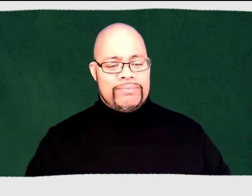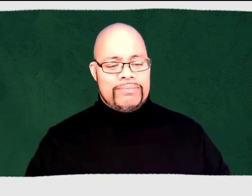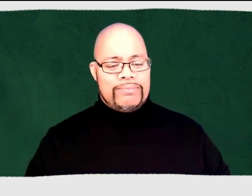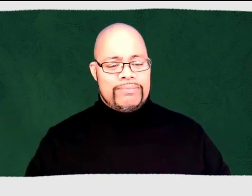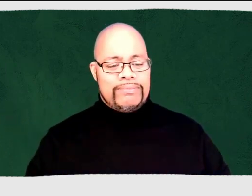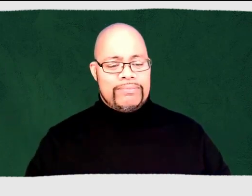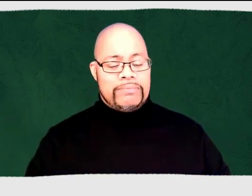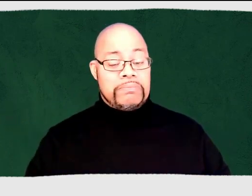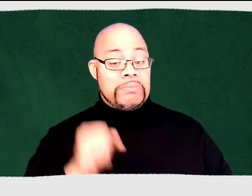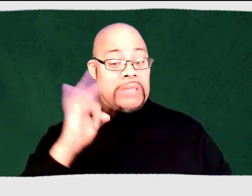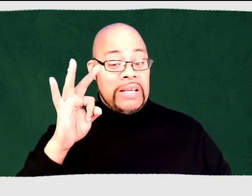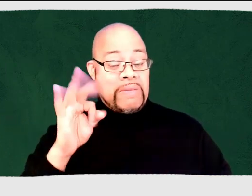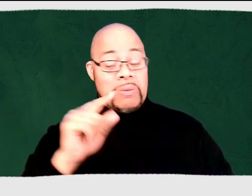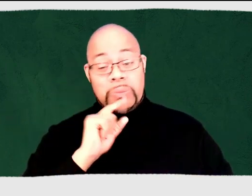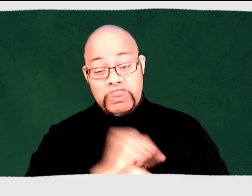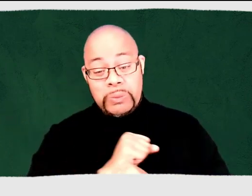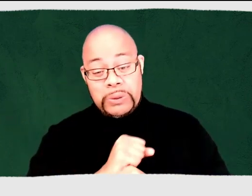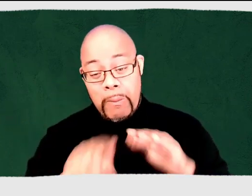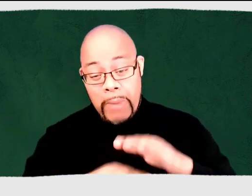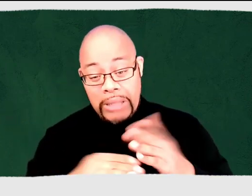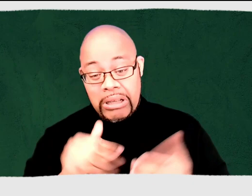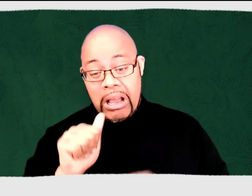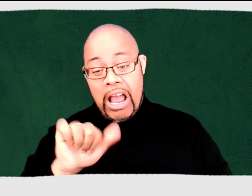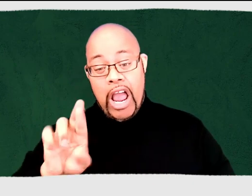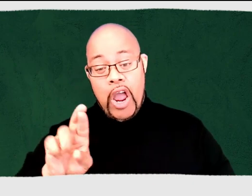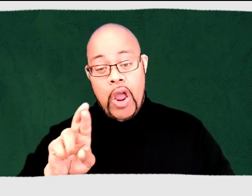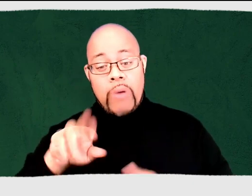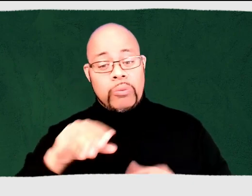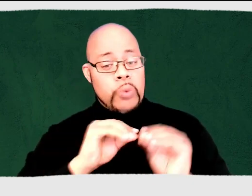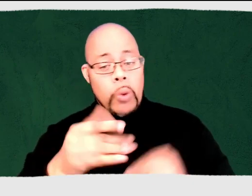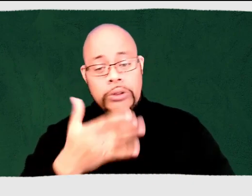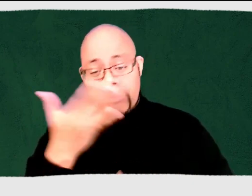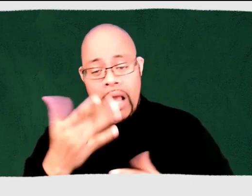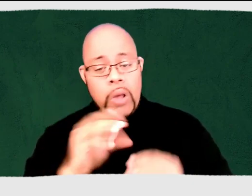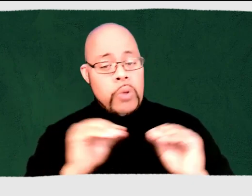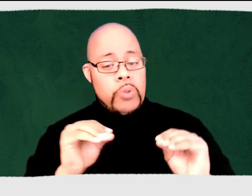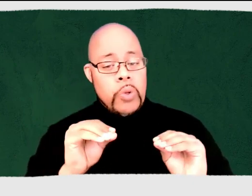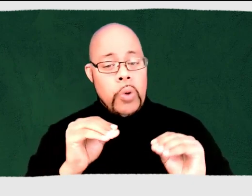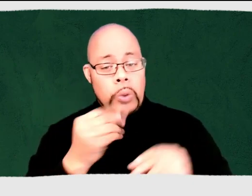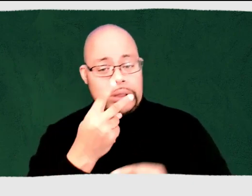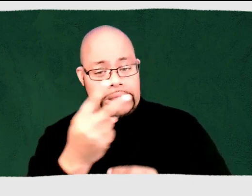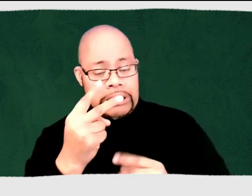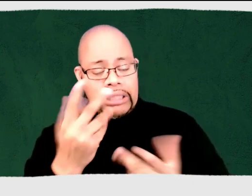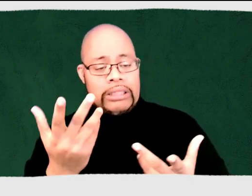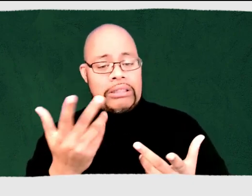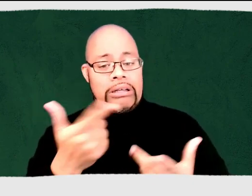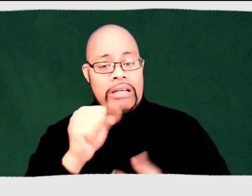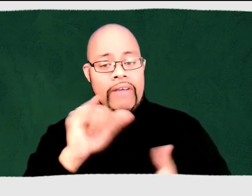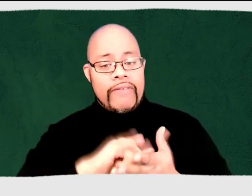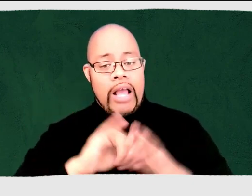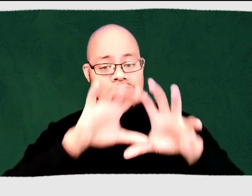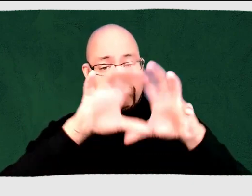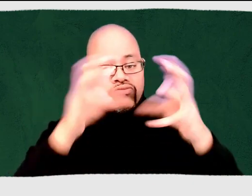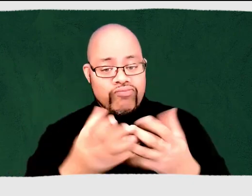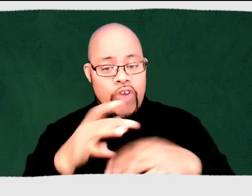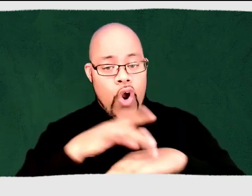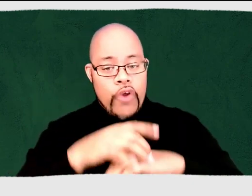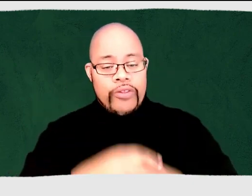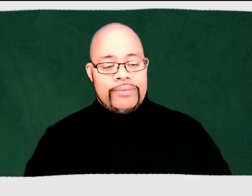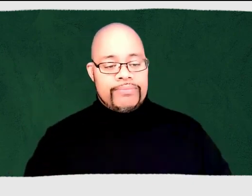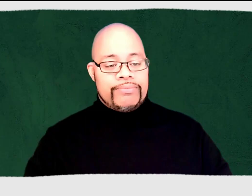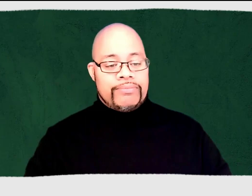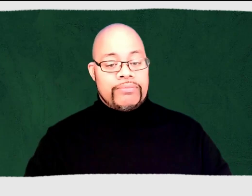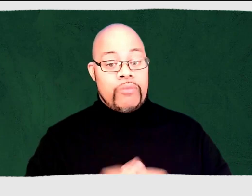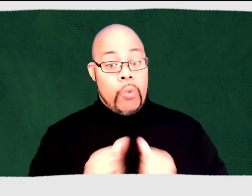If we're being basic, air is all of this odorless, basically invisible gas that surrounds our planet. And without